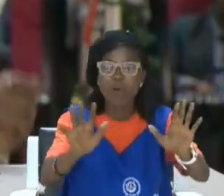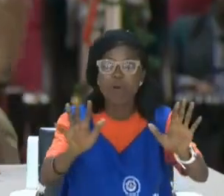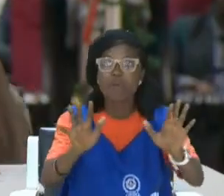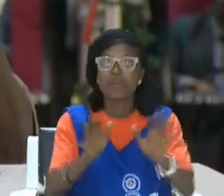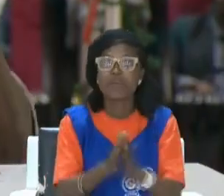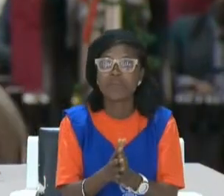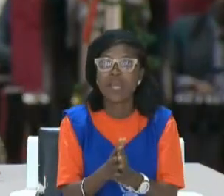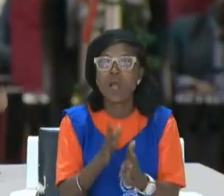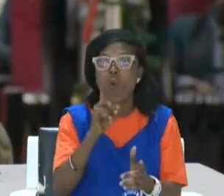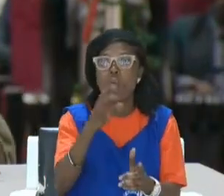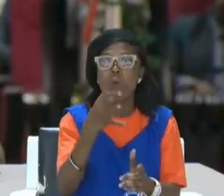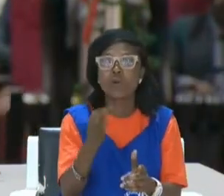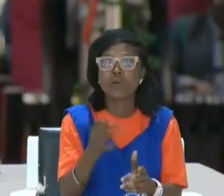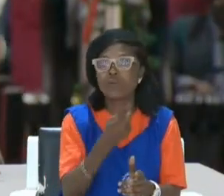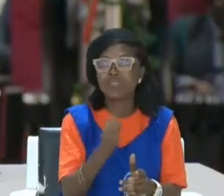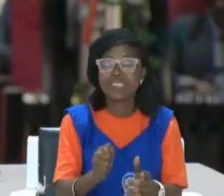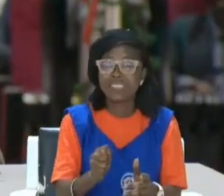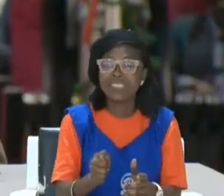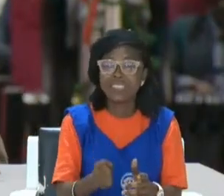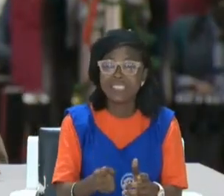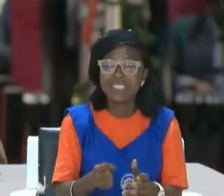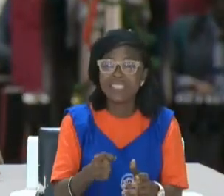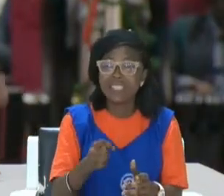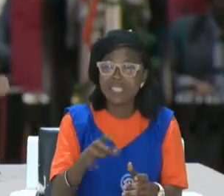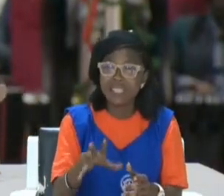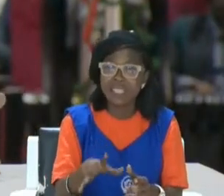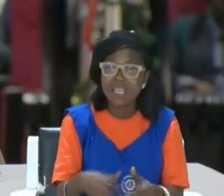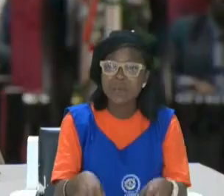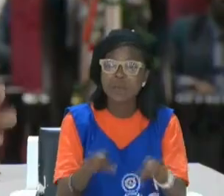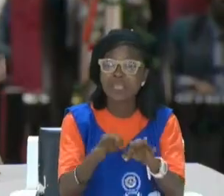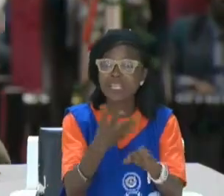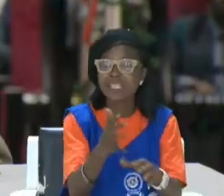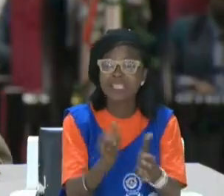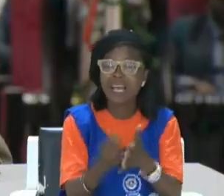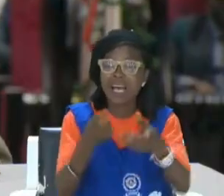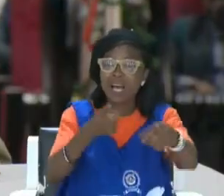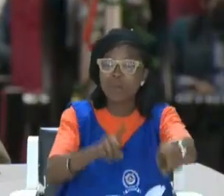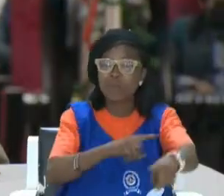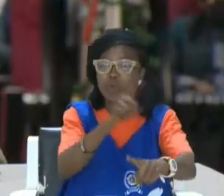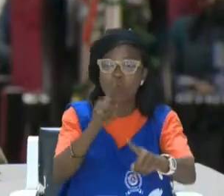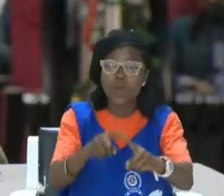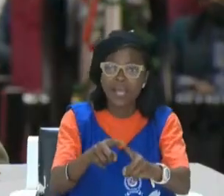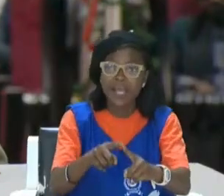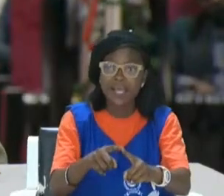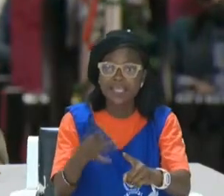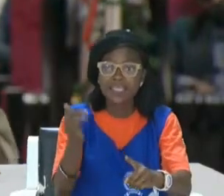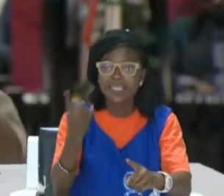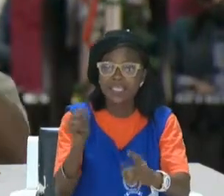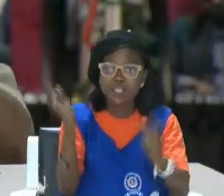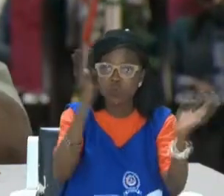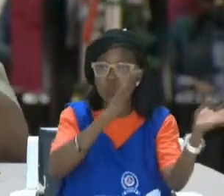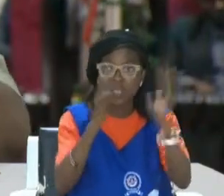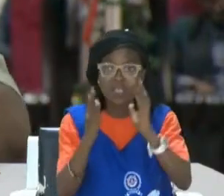And one of the major things that happened when the wind